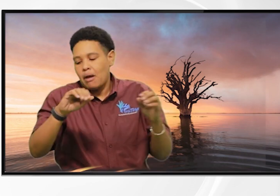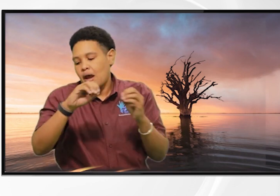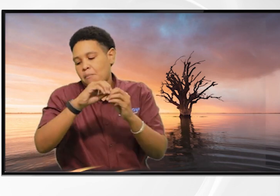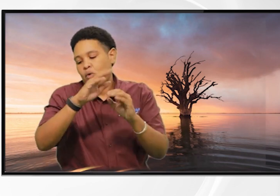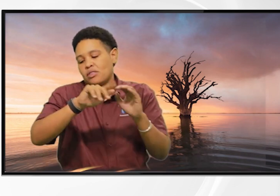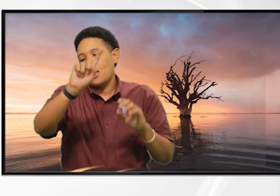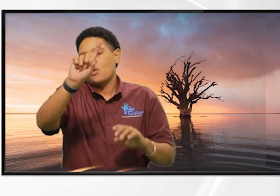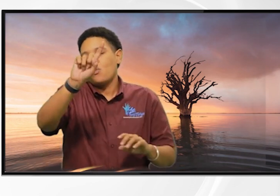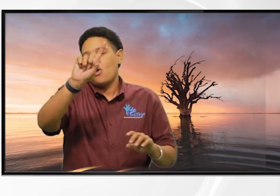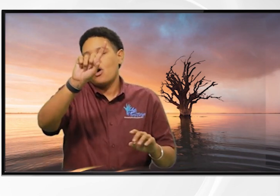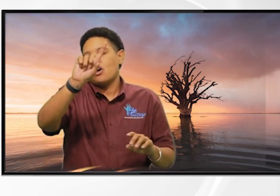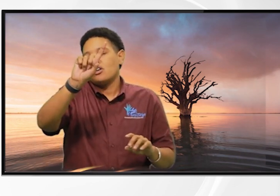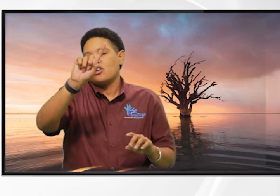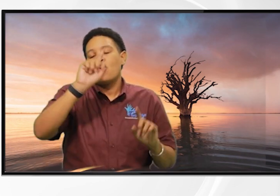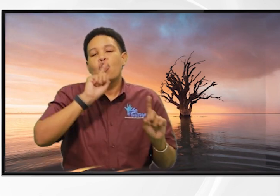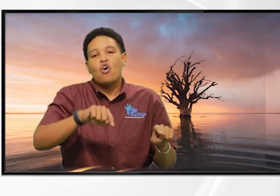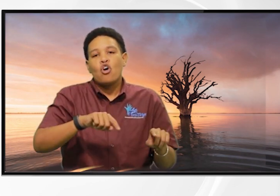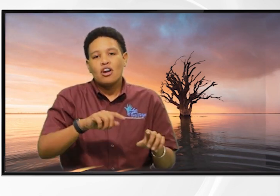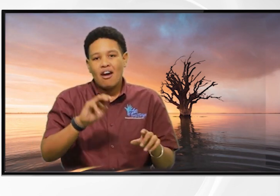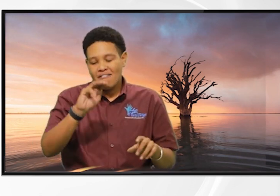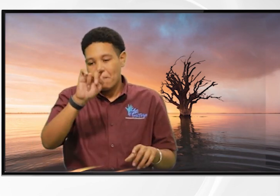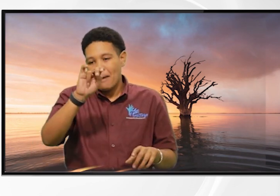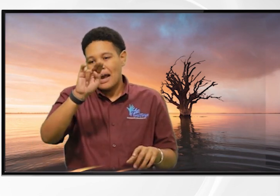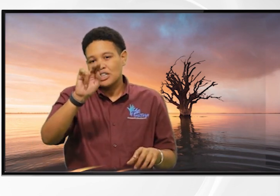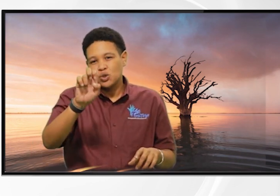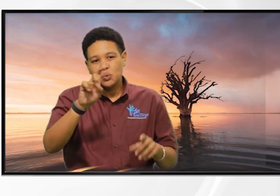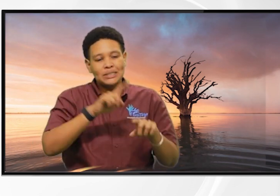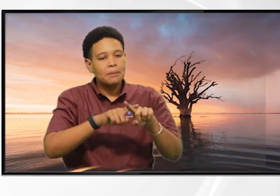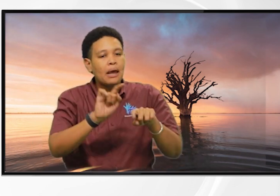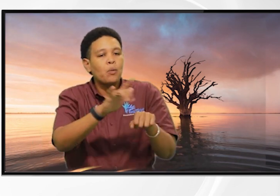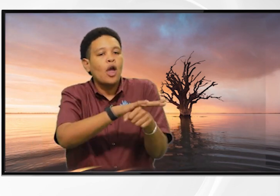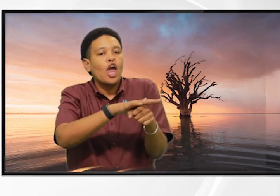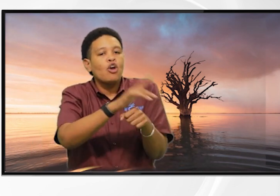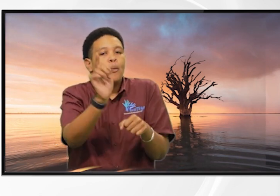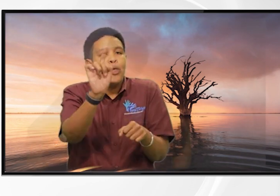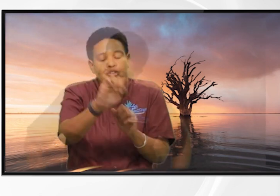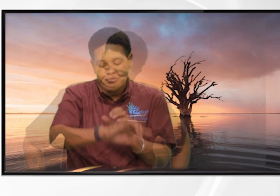of magnitude, depending on the region.